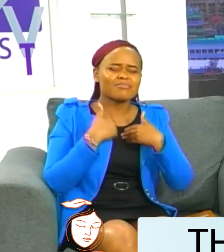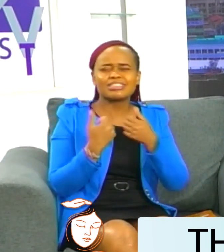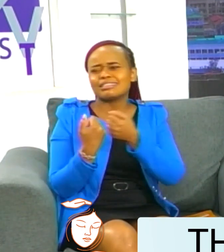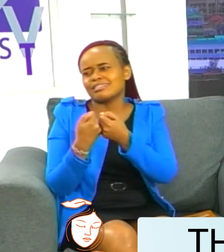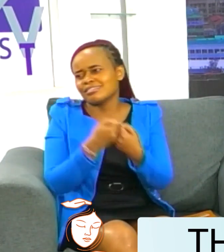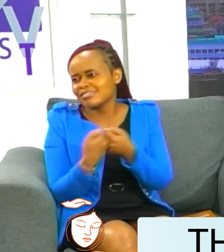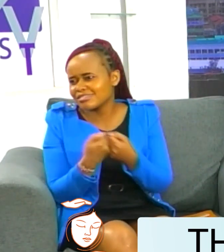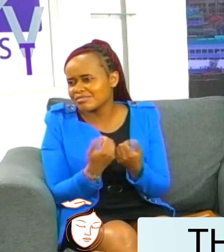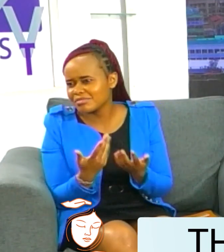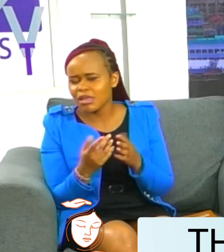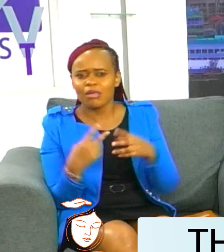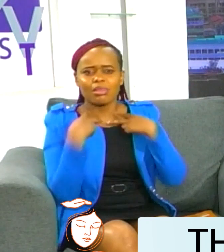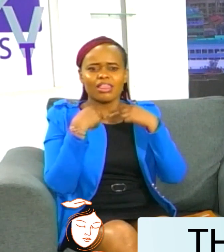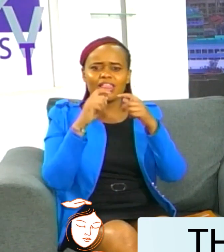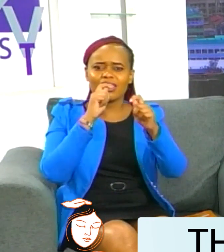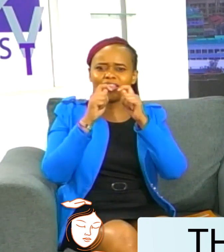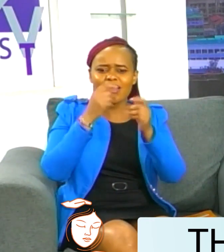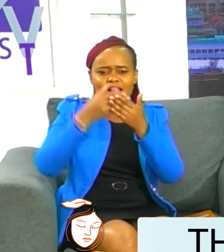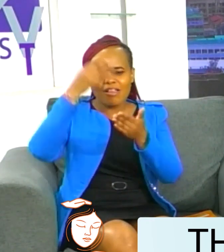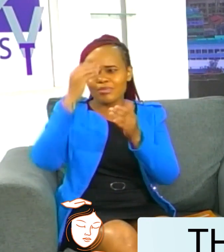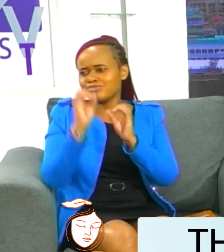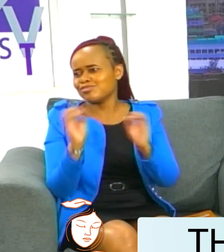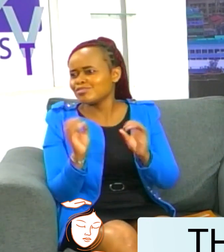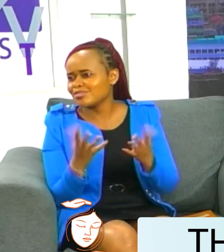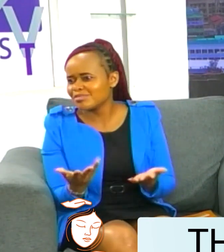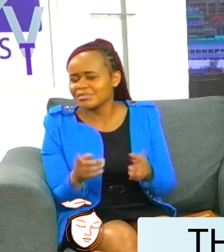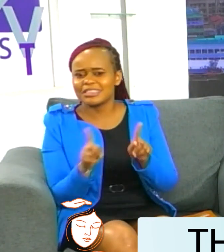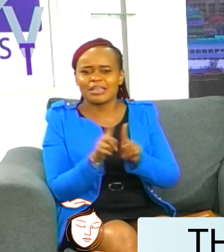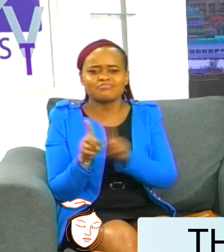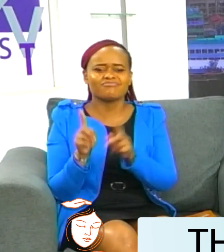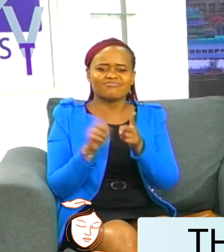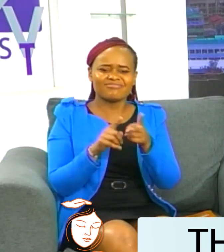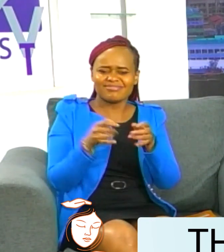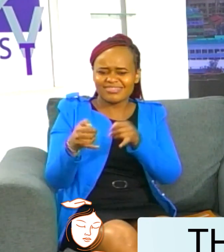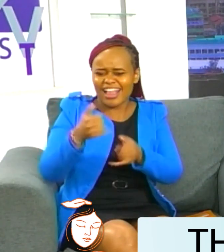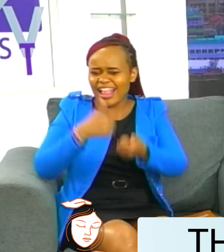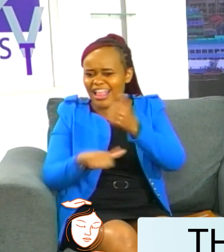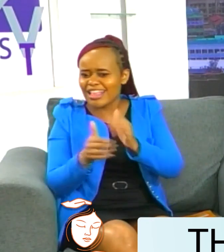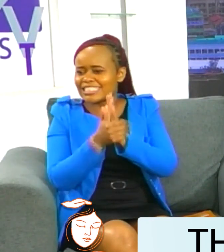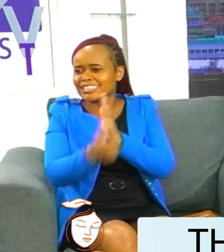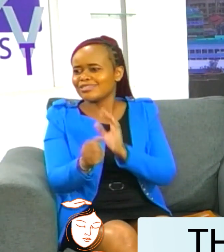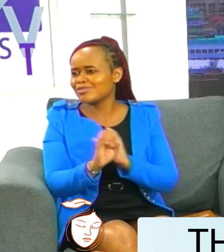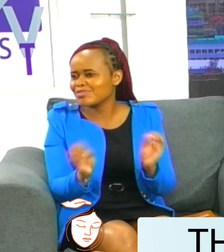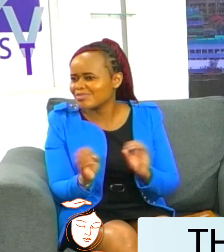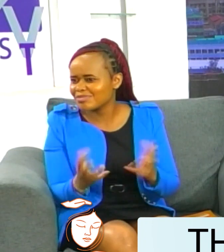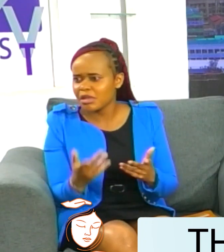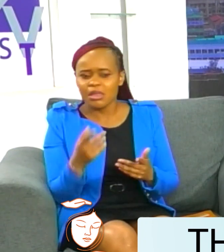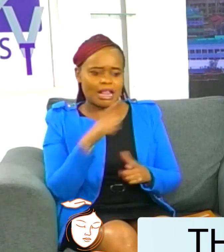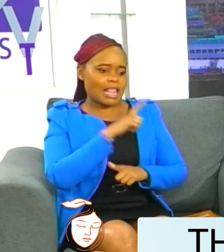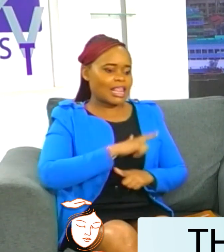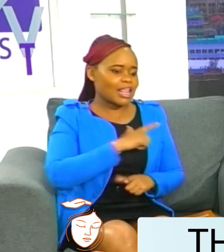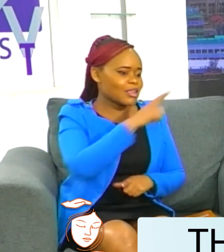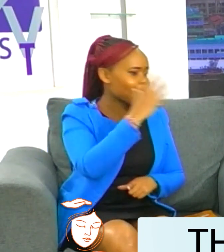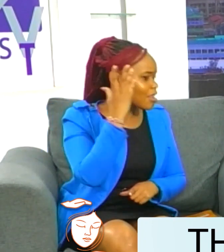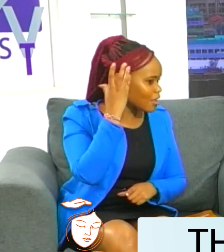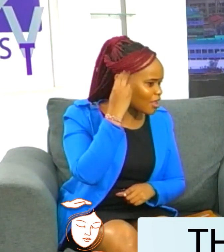If maybe a deaf person joins your class, sometimes maybe they could be stuck during interviews or trainings, and maybe they don't